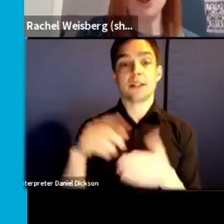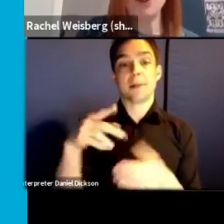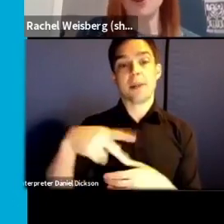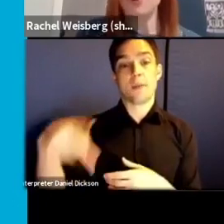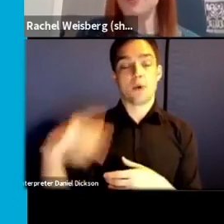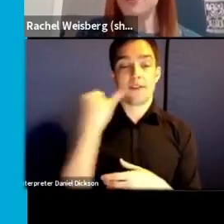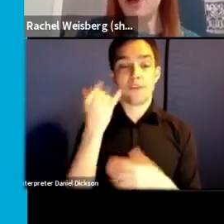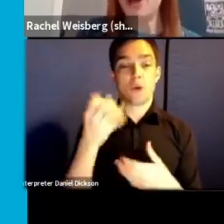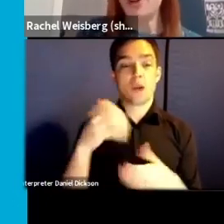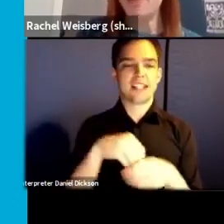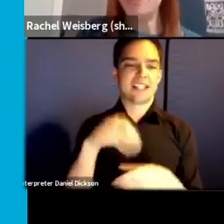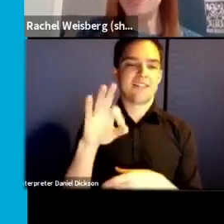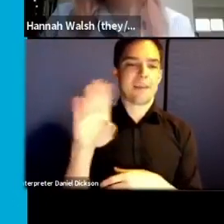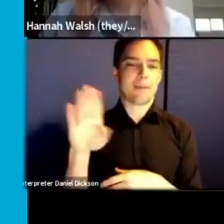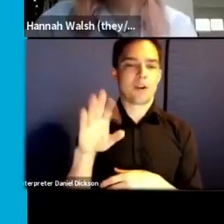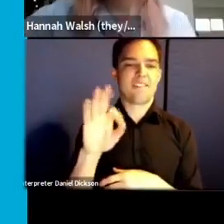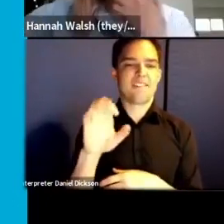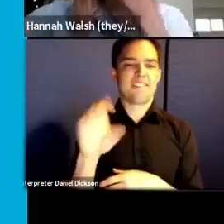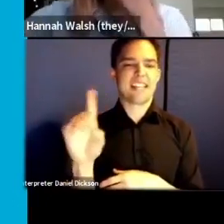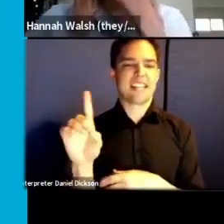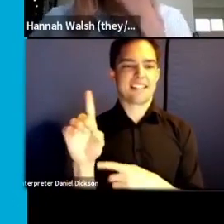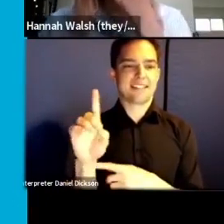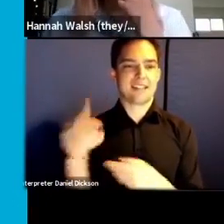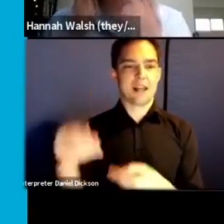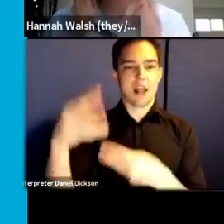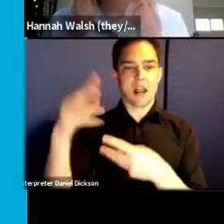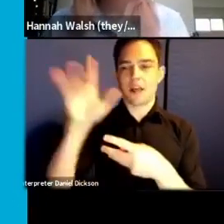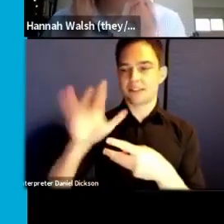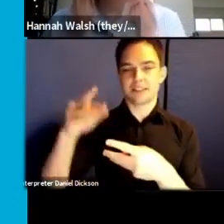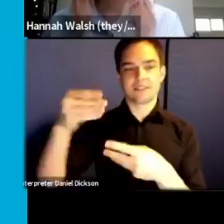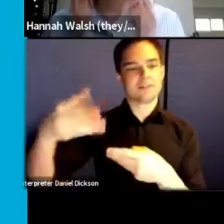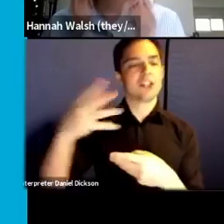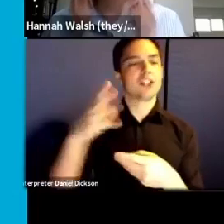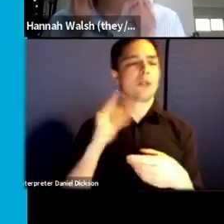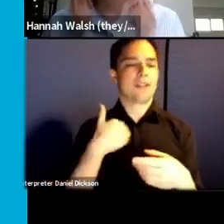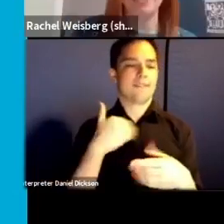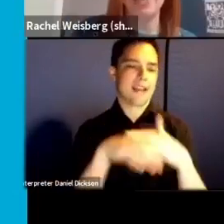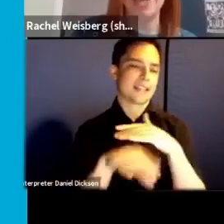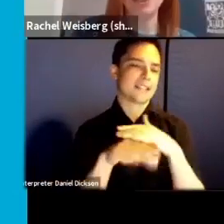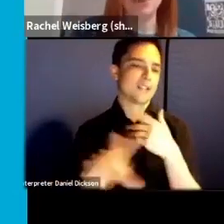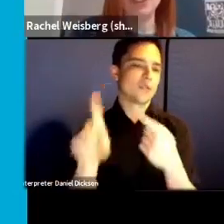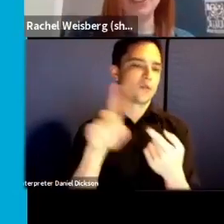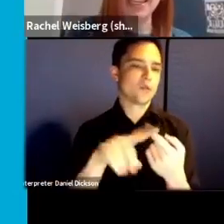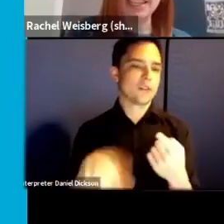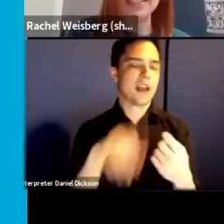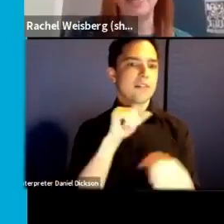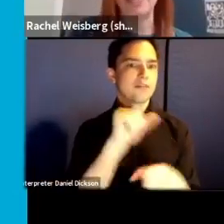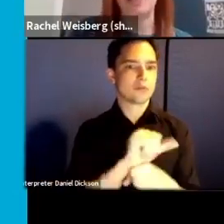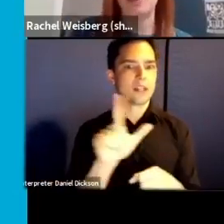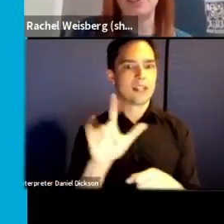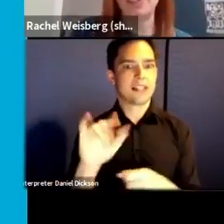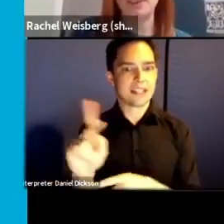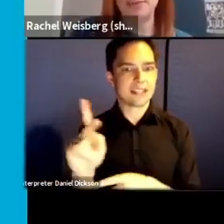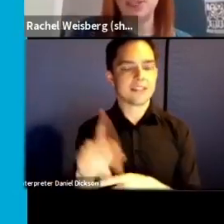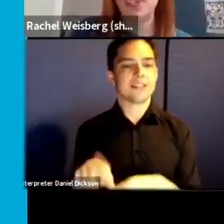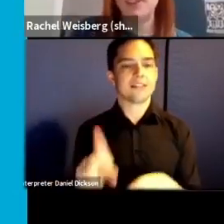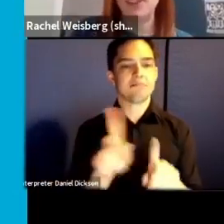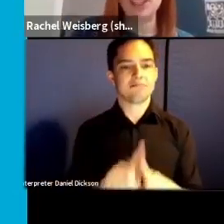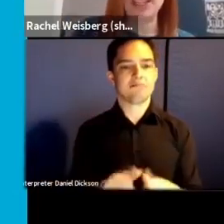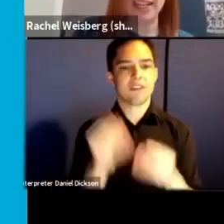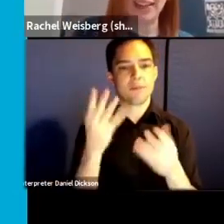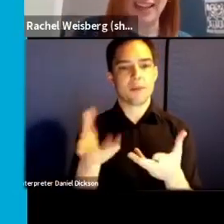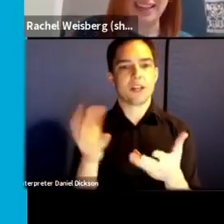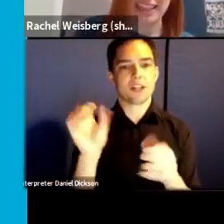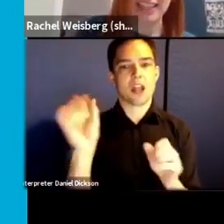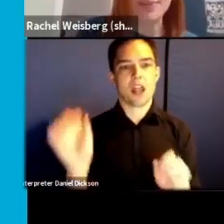Facebook feed. So, you'll have access to the actual links and all of this information if you